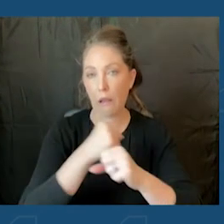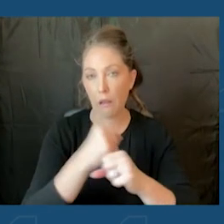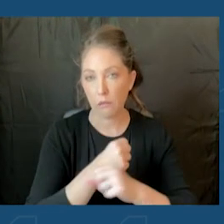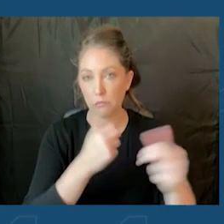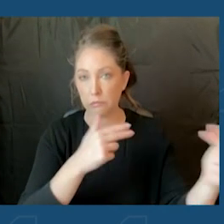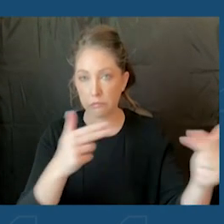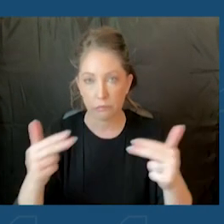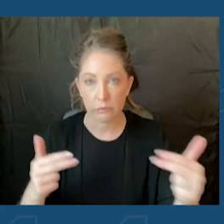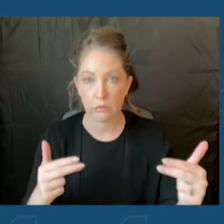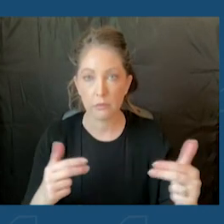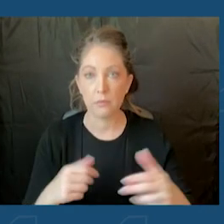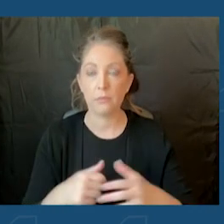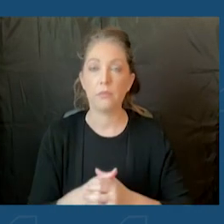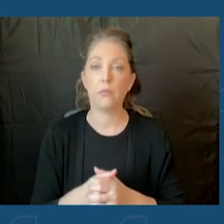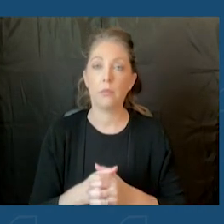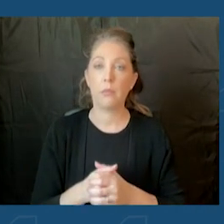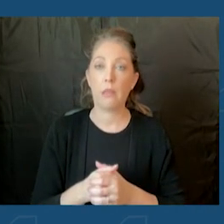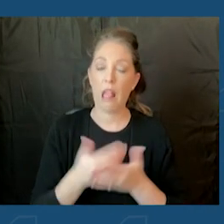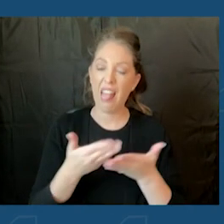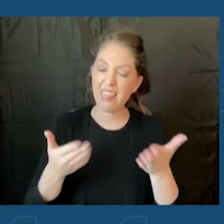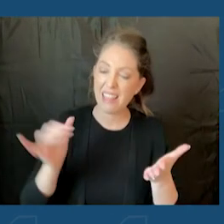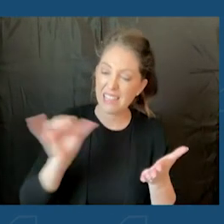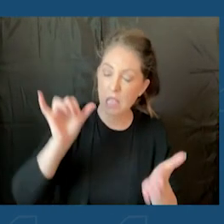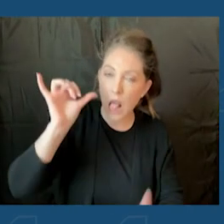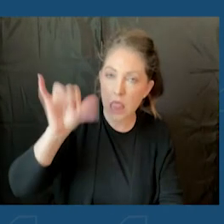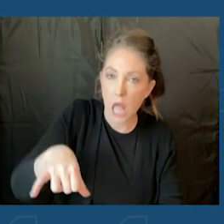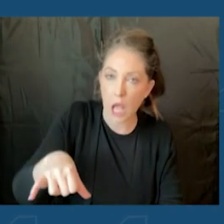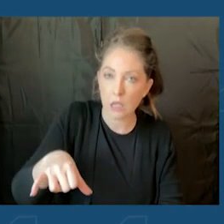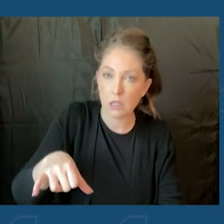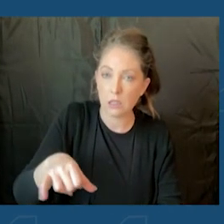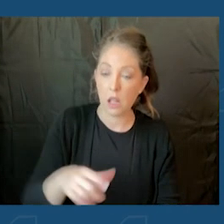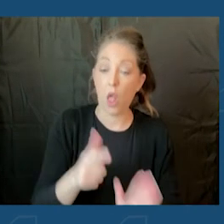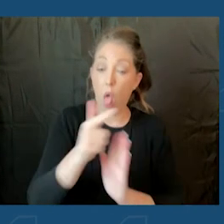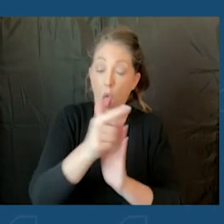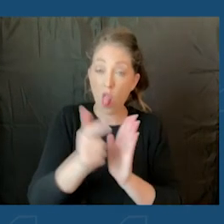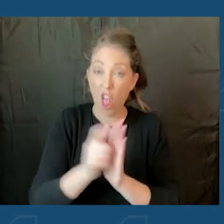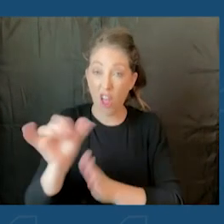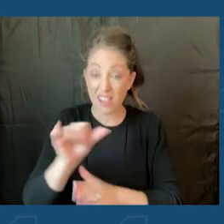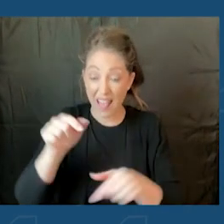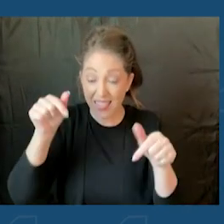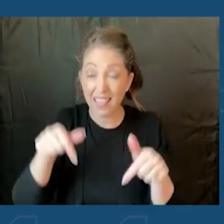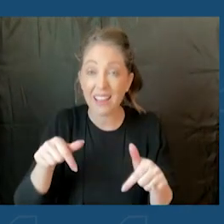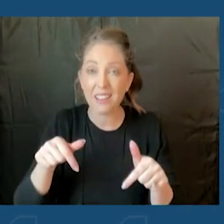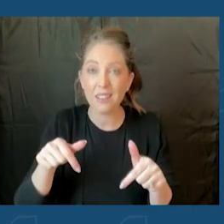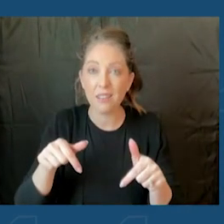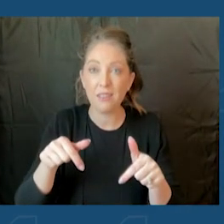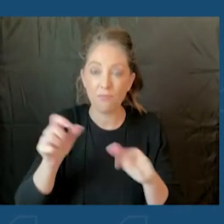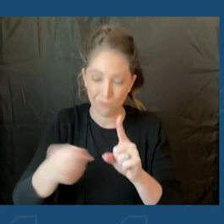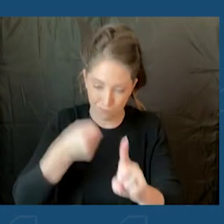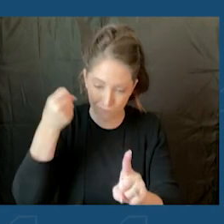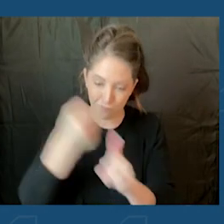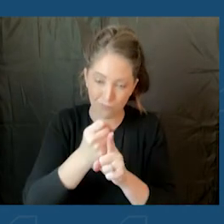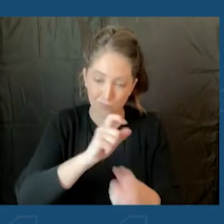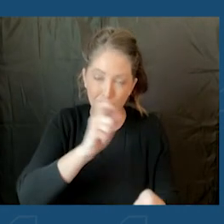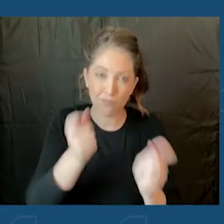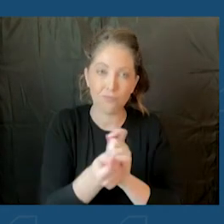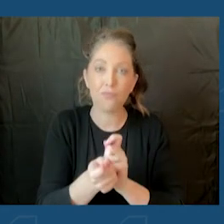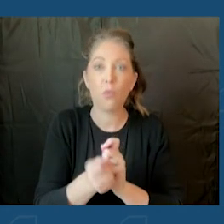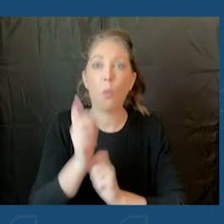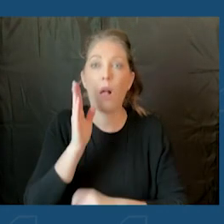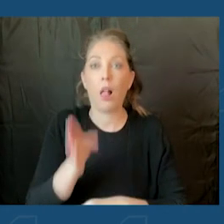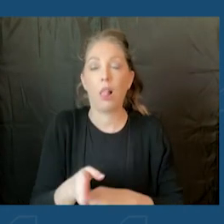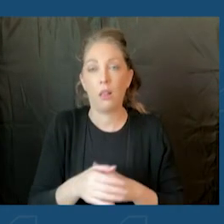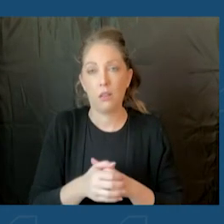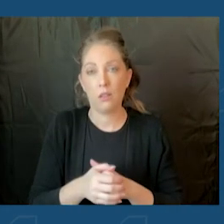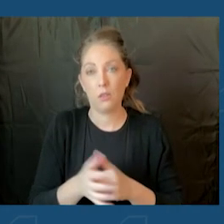It's things like this, it's laws like this that will make a difference. So I want to thank